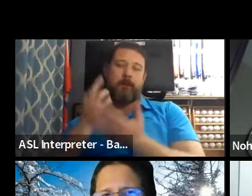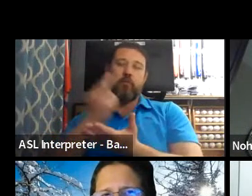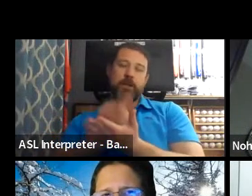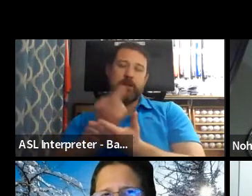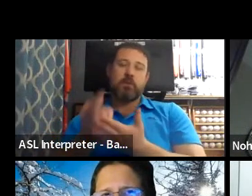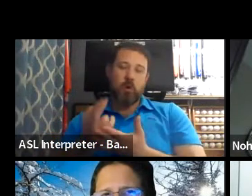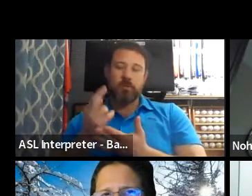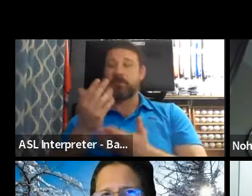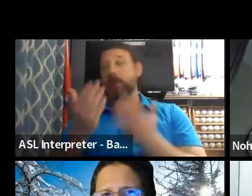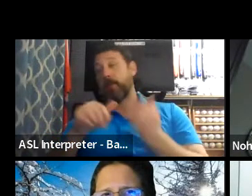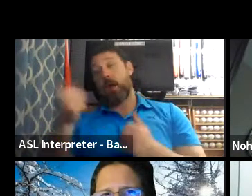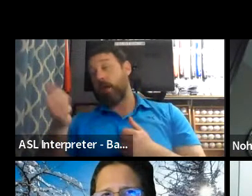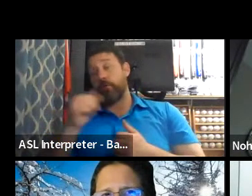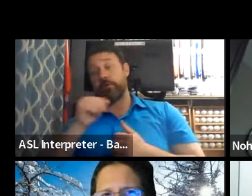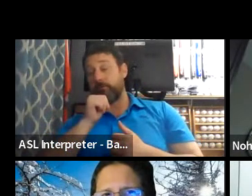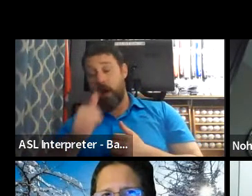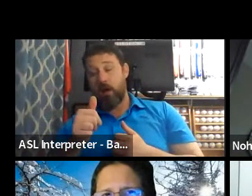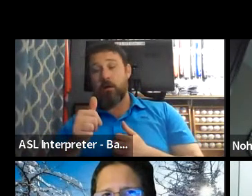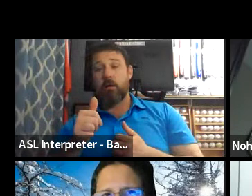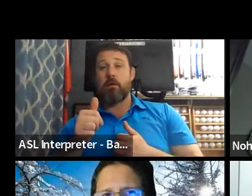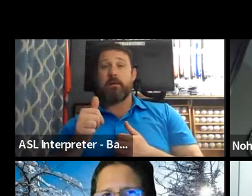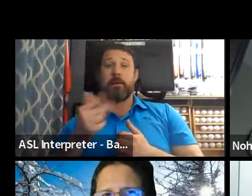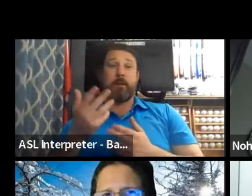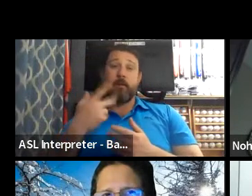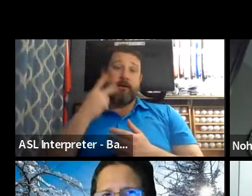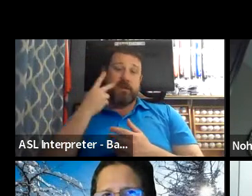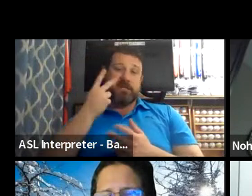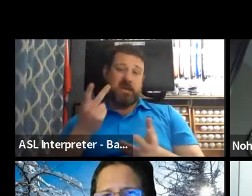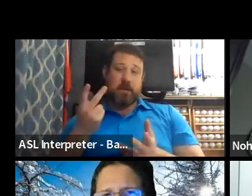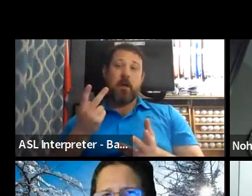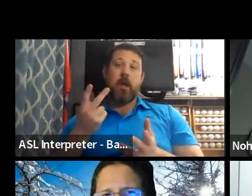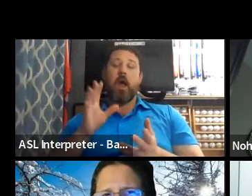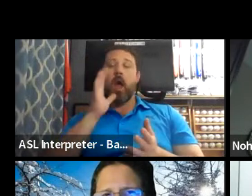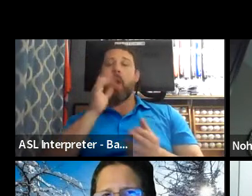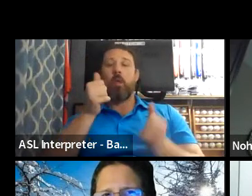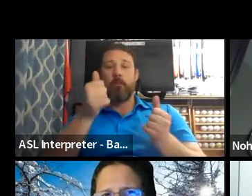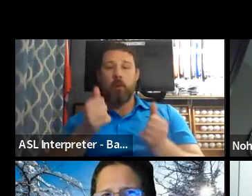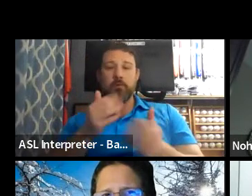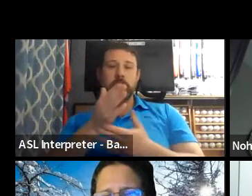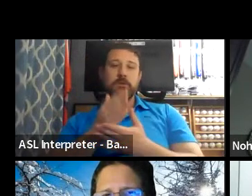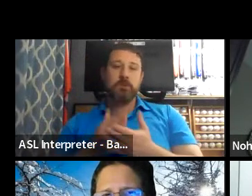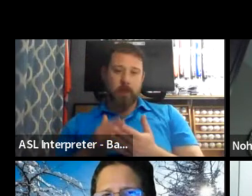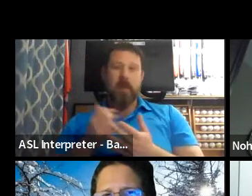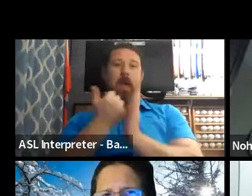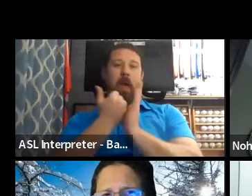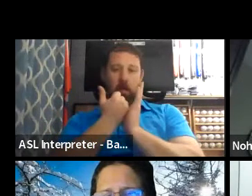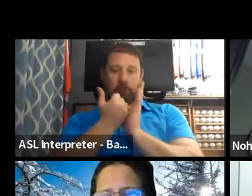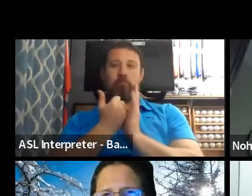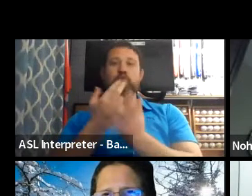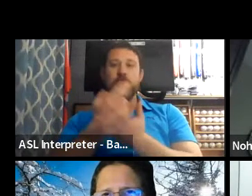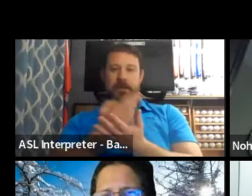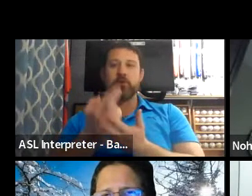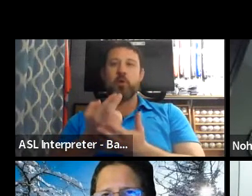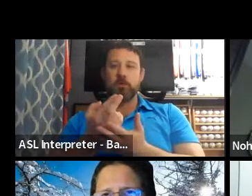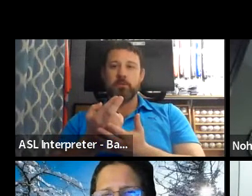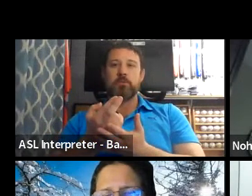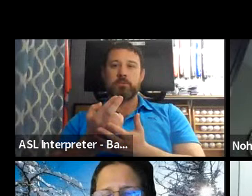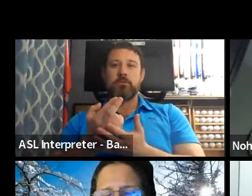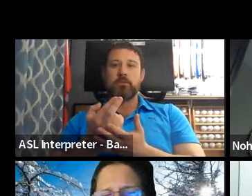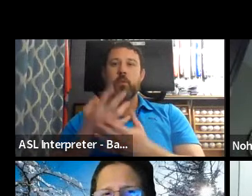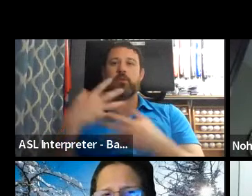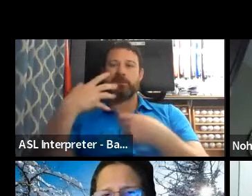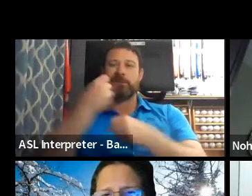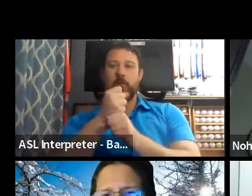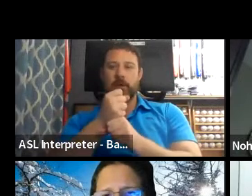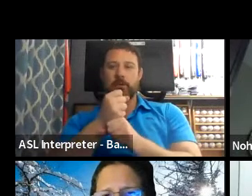maybe others haven't, and maybe you haven't seen them, Noha, but I'll post some helpful resources in the chat that summarize this. I